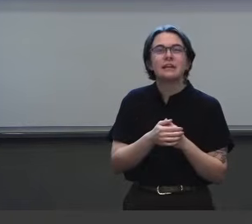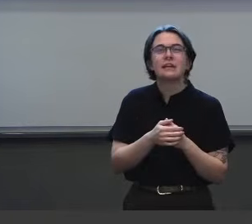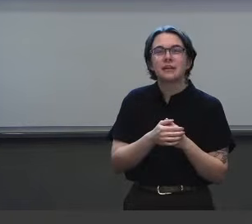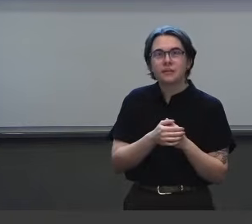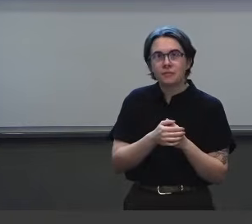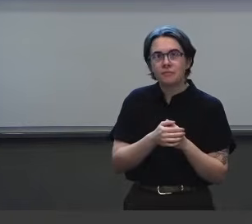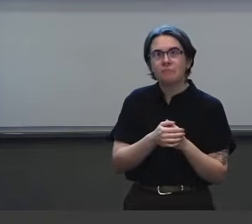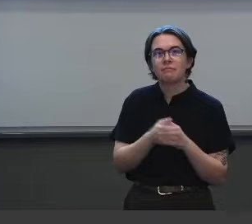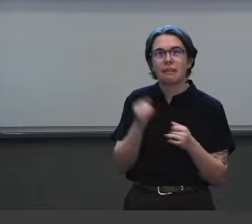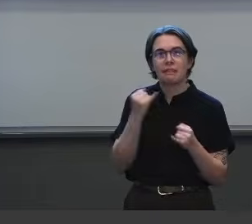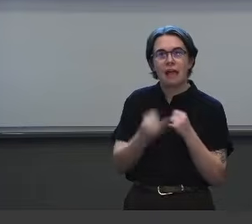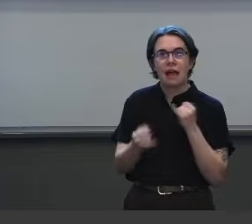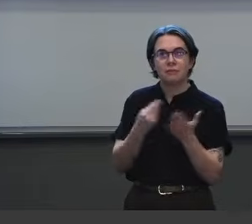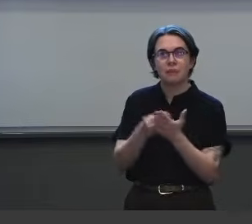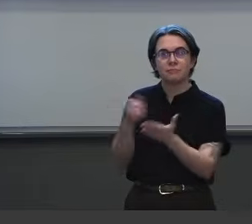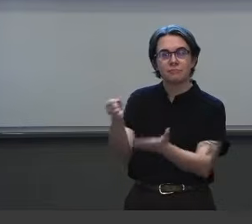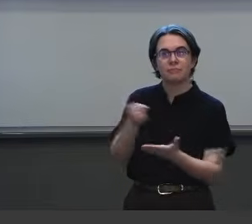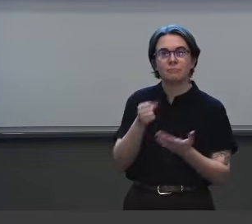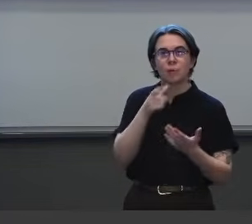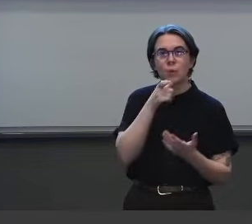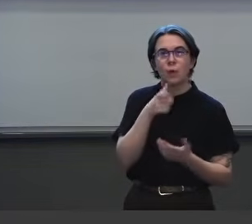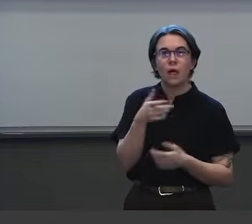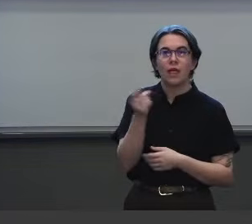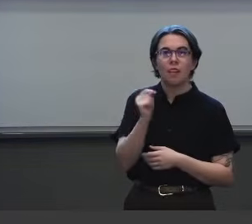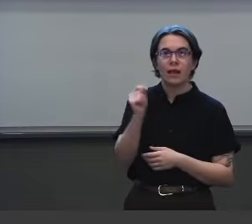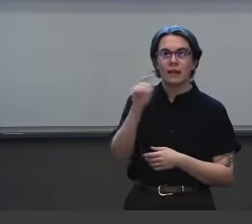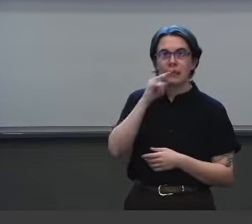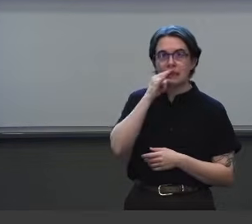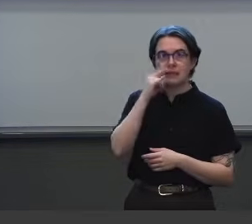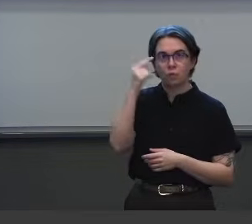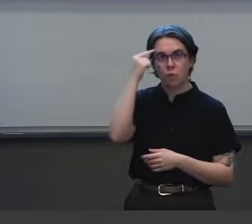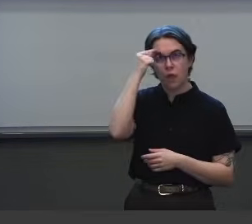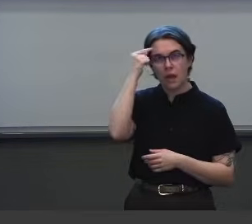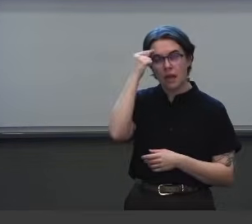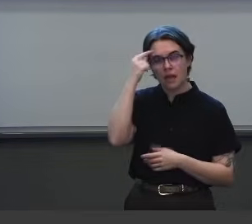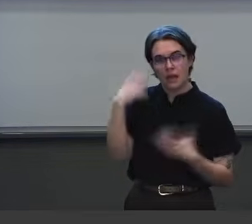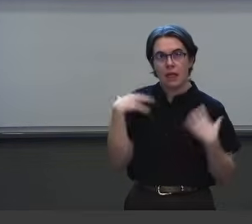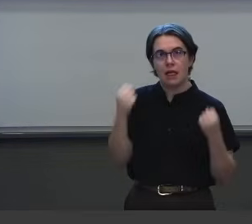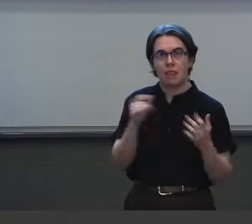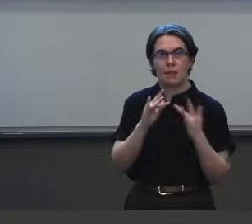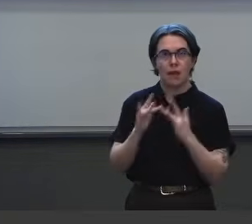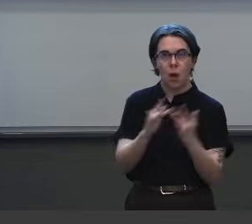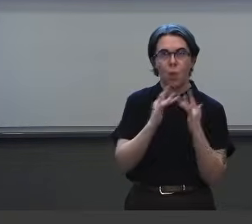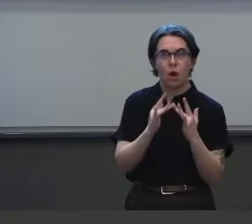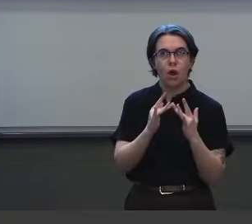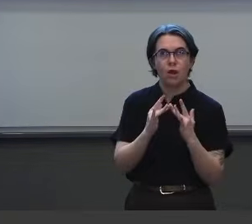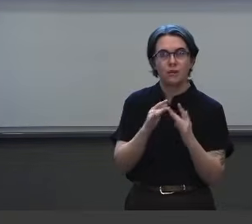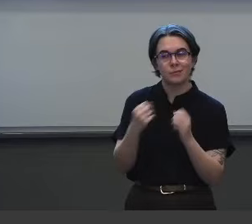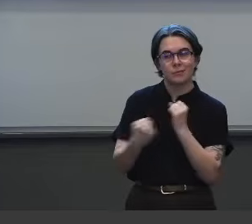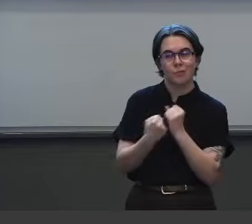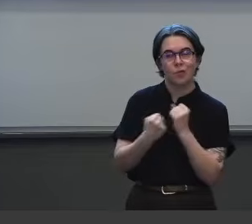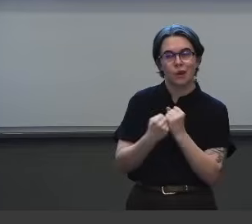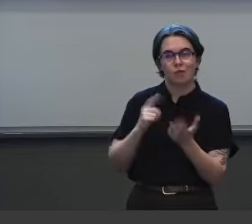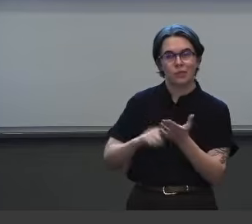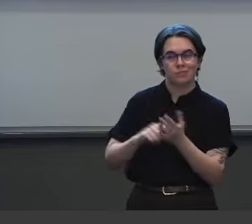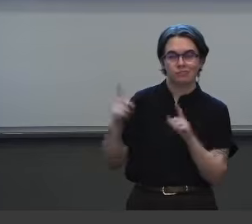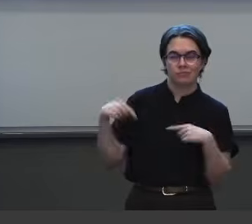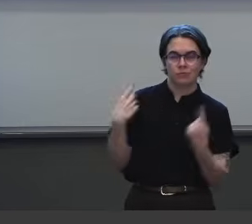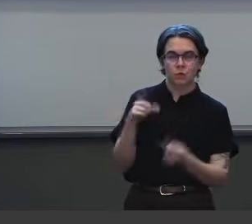been supporting our research since 2018, so we're deeply grateful for their support. And I want to